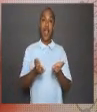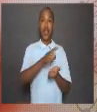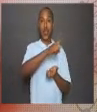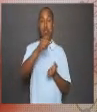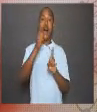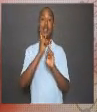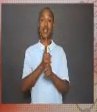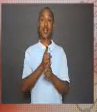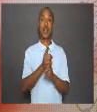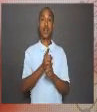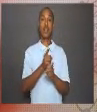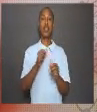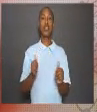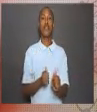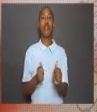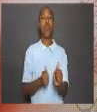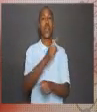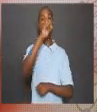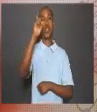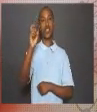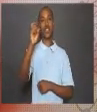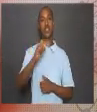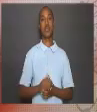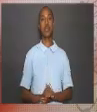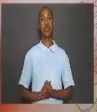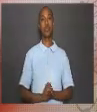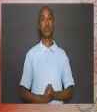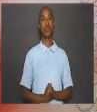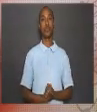to answer the following questions.